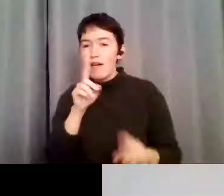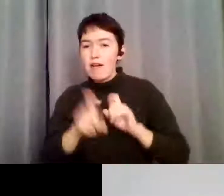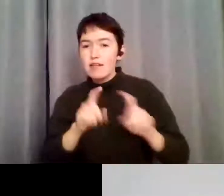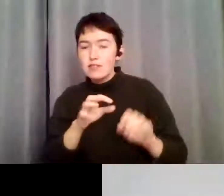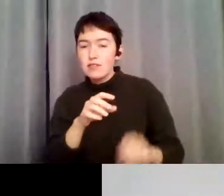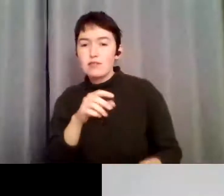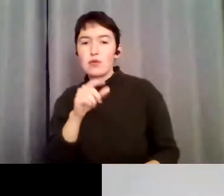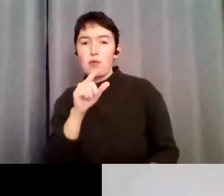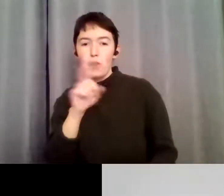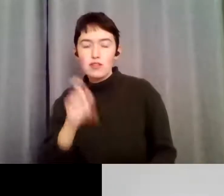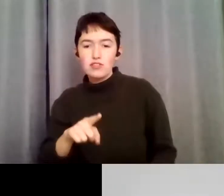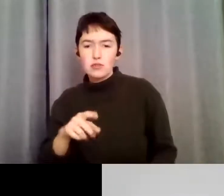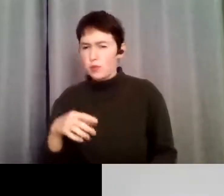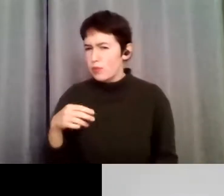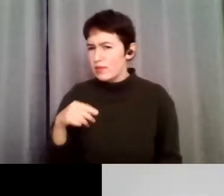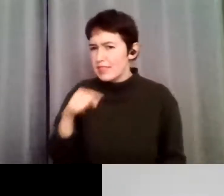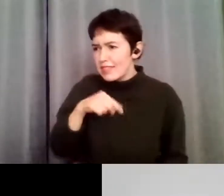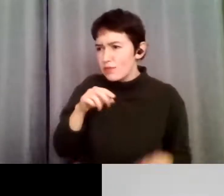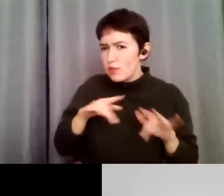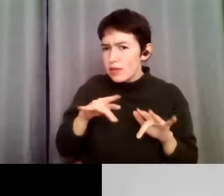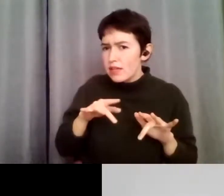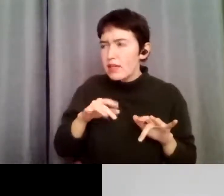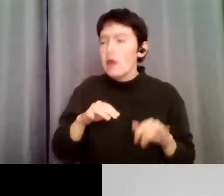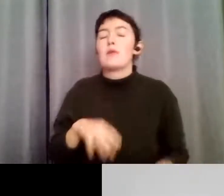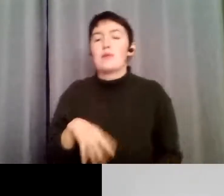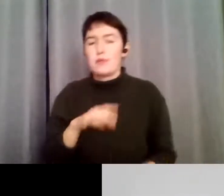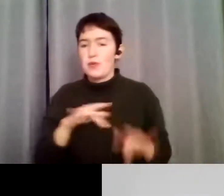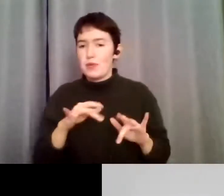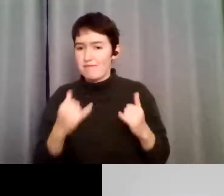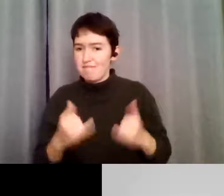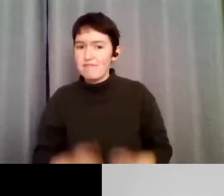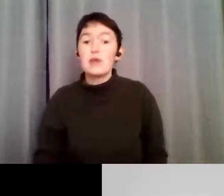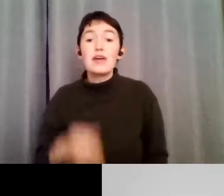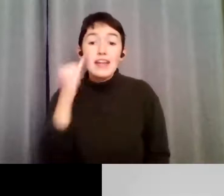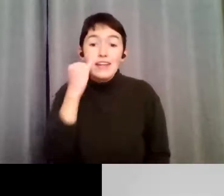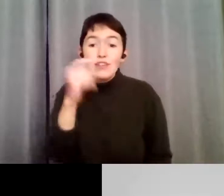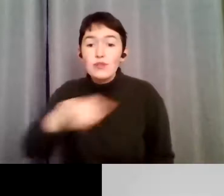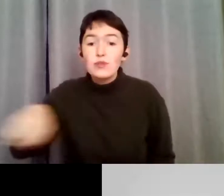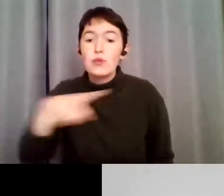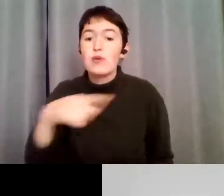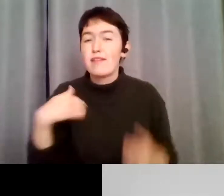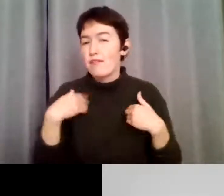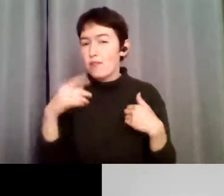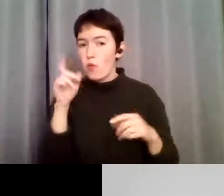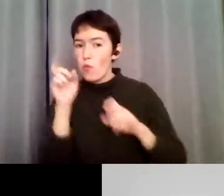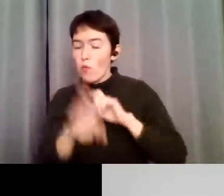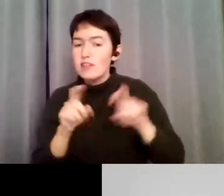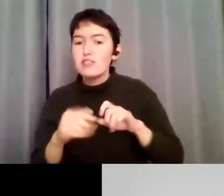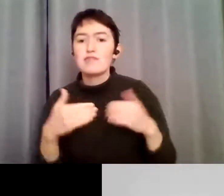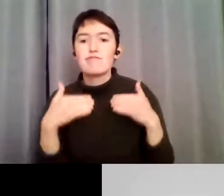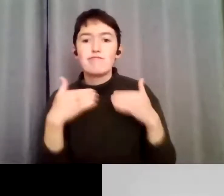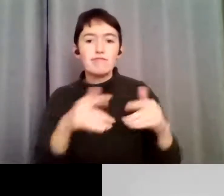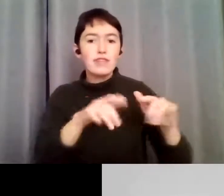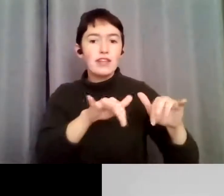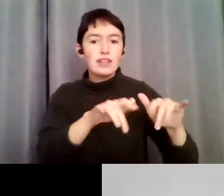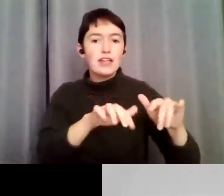this computer. Now we're recording. Awesome. Okay, so if you have questions, please submit them to the Q&A. Do us a favor, and if